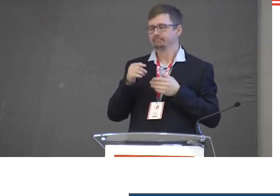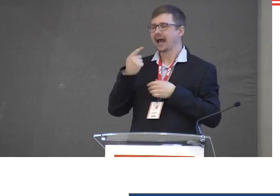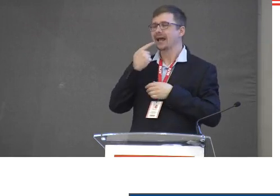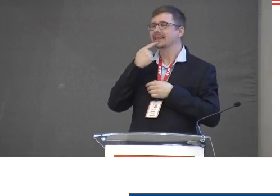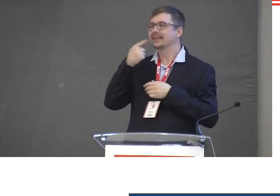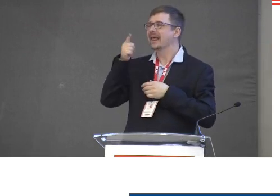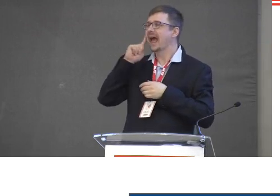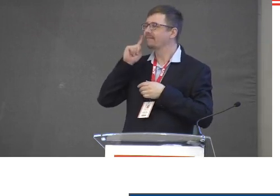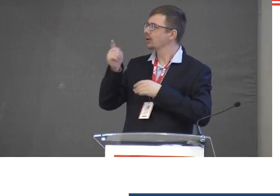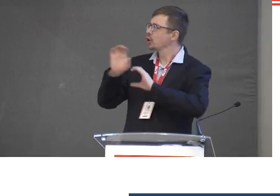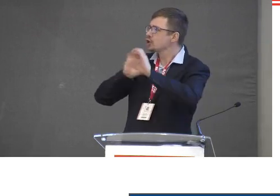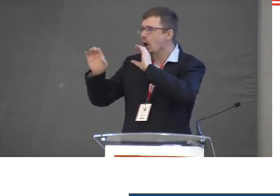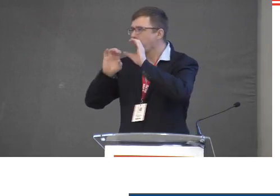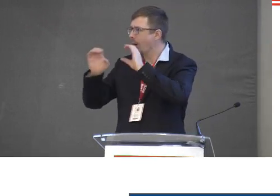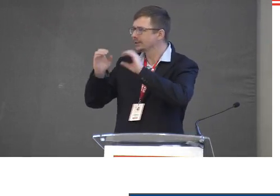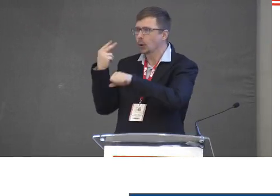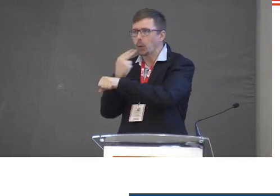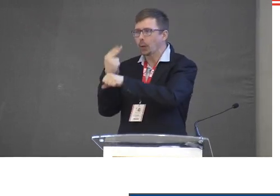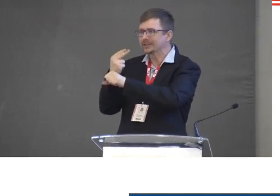looks at